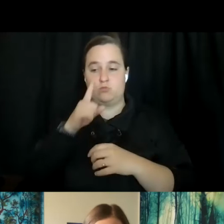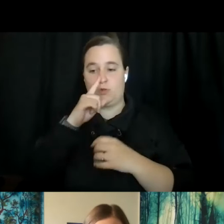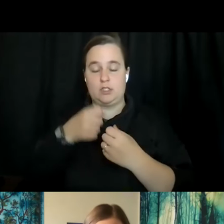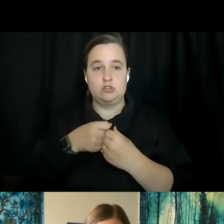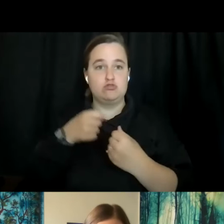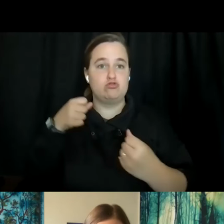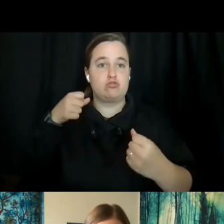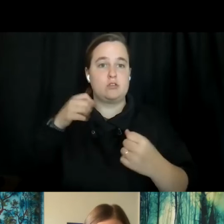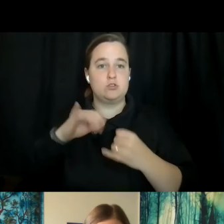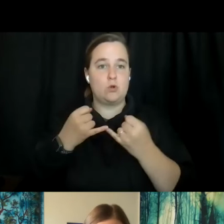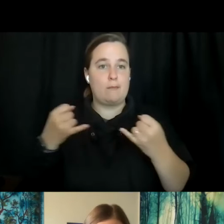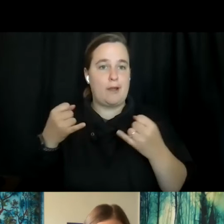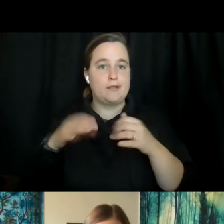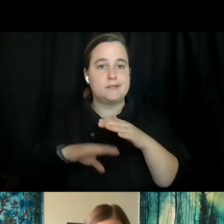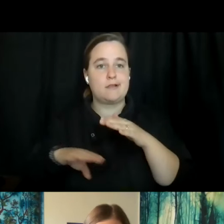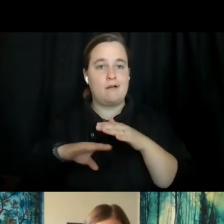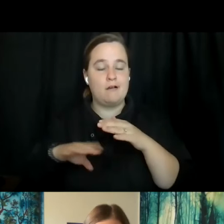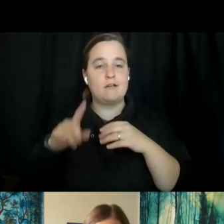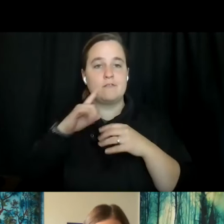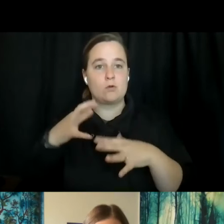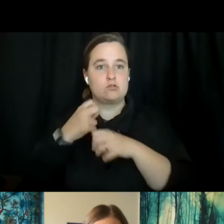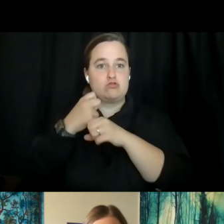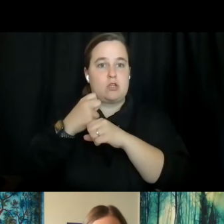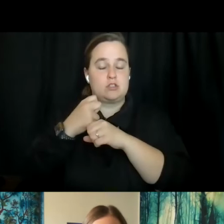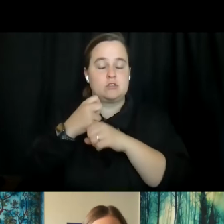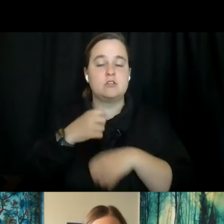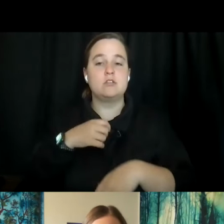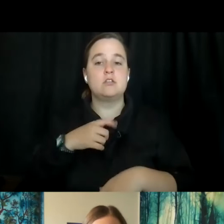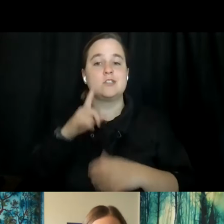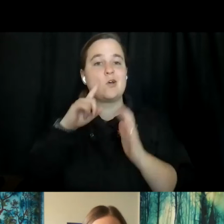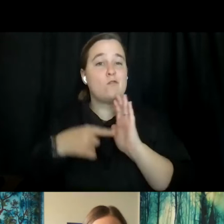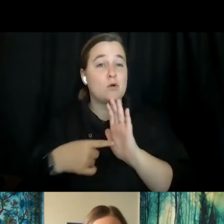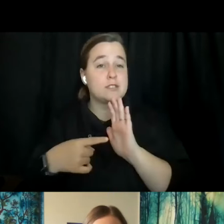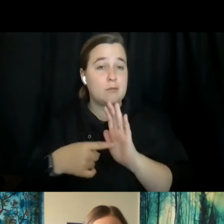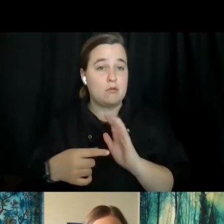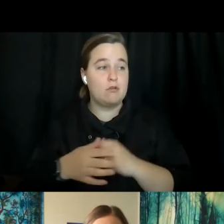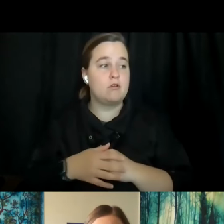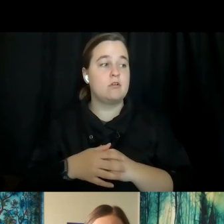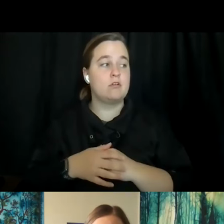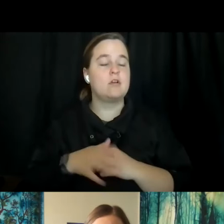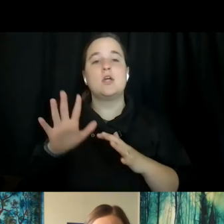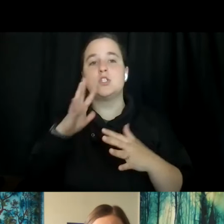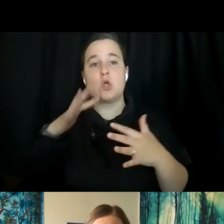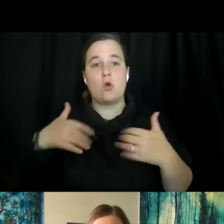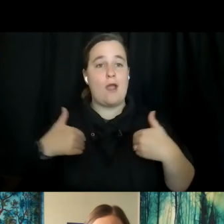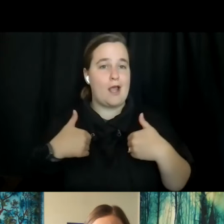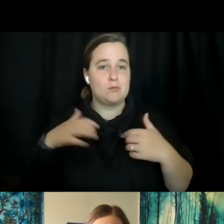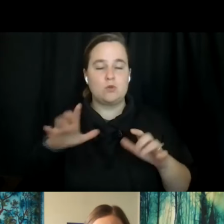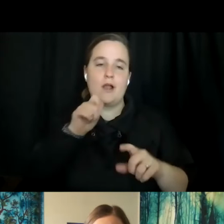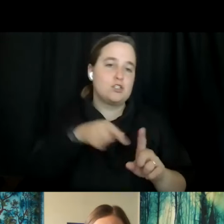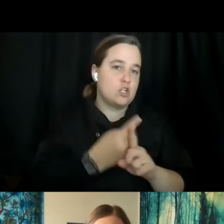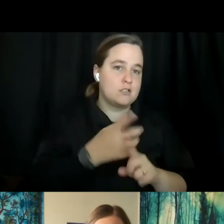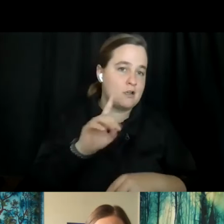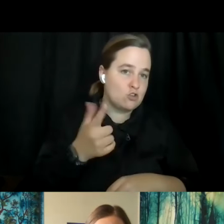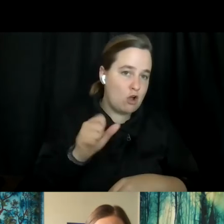complete release. So an example of this is, so animals do this, not just dogs and cats, even